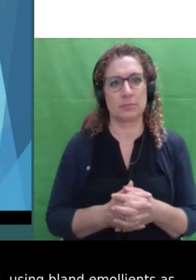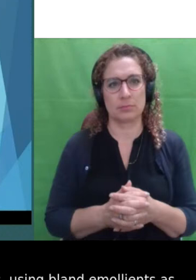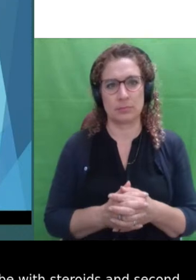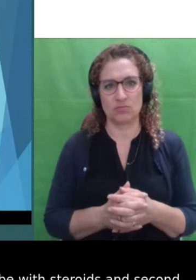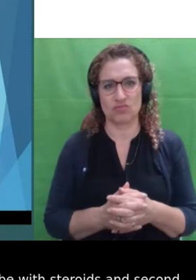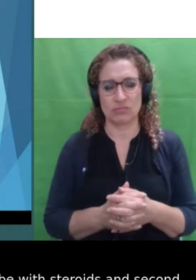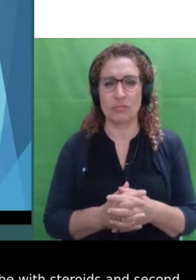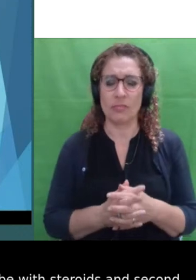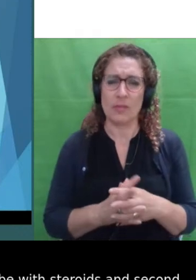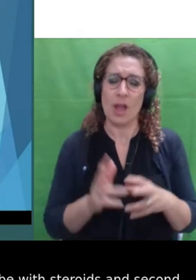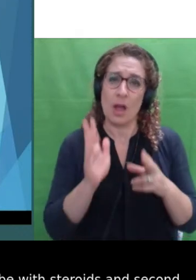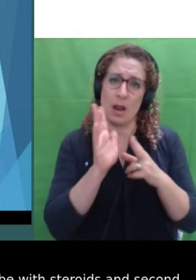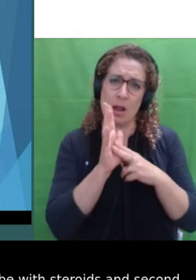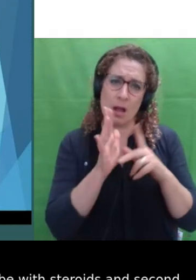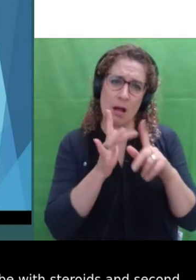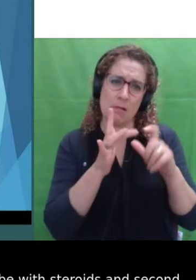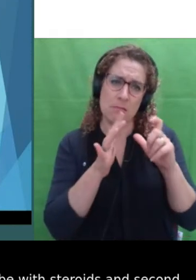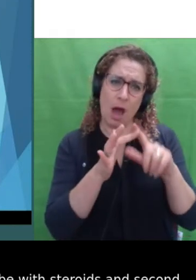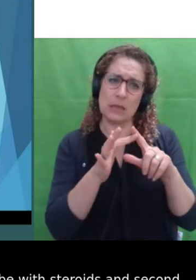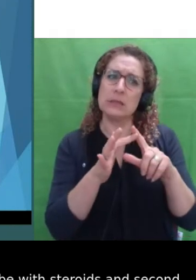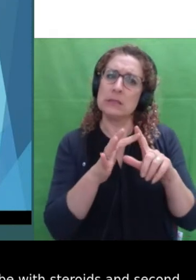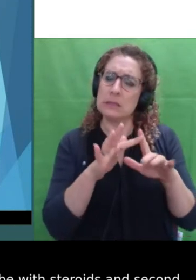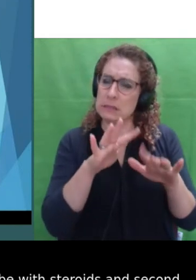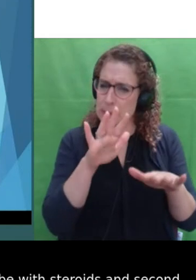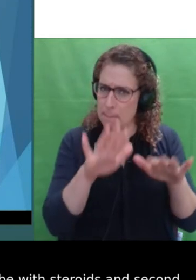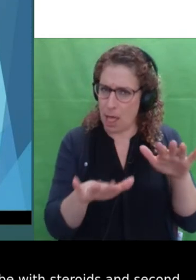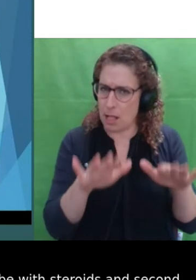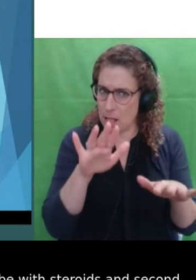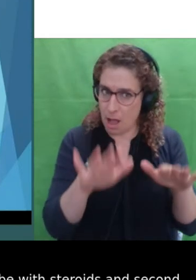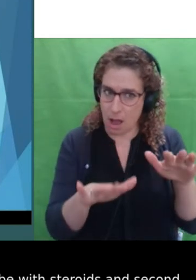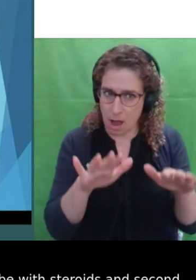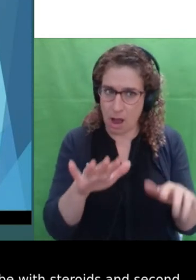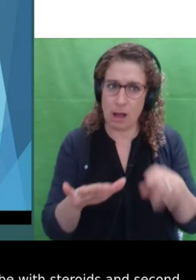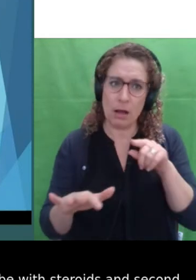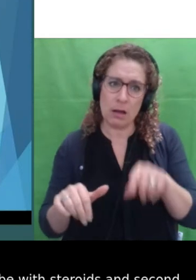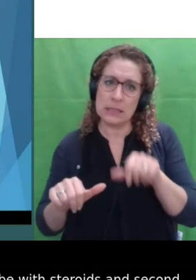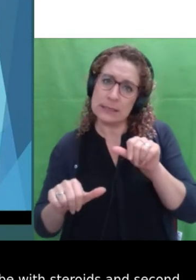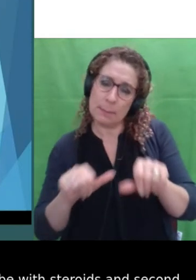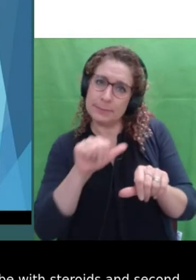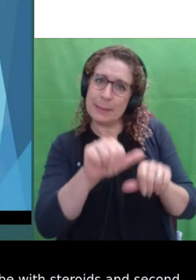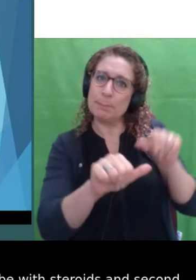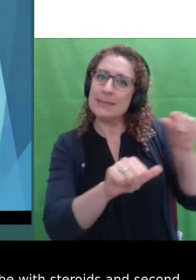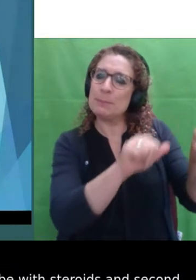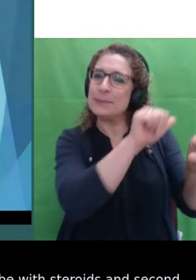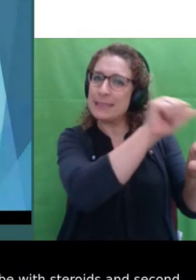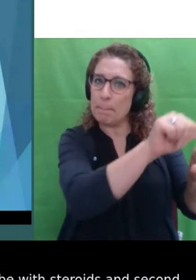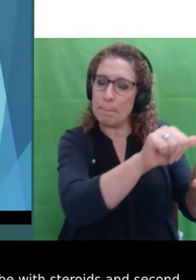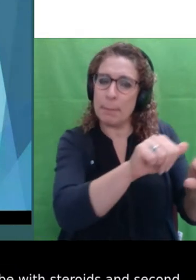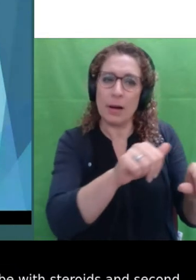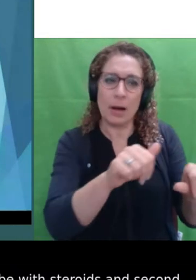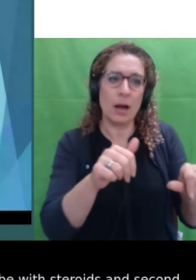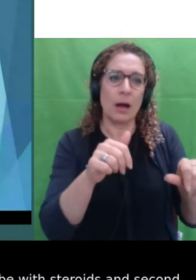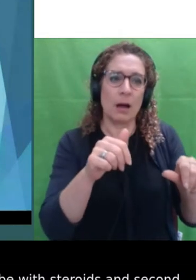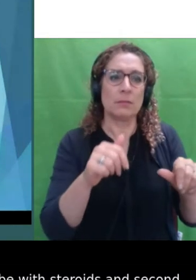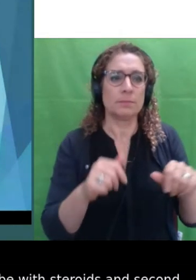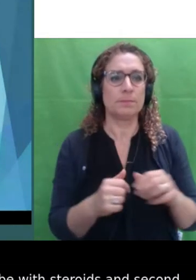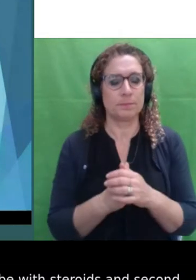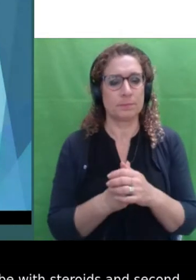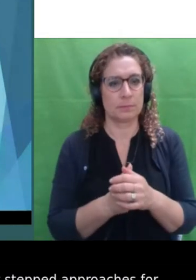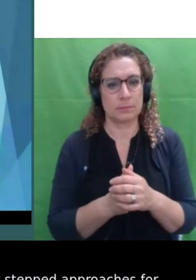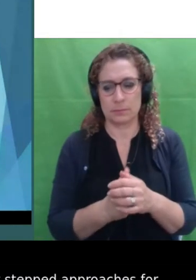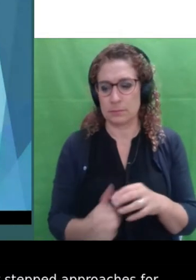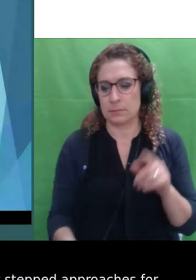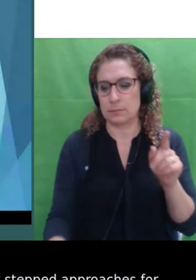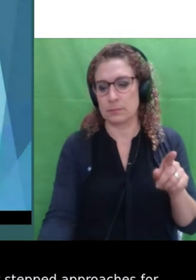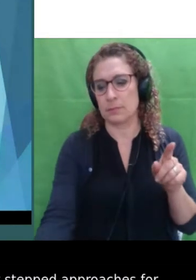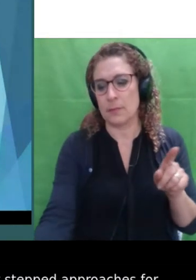similar step pattern again that we look at stepped approaches for eczema a steppable step down of treatment and matching the